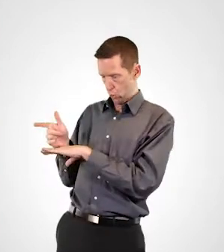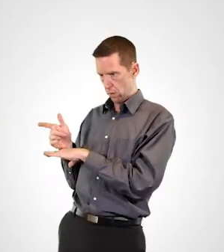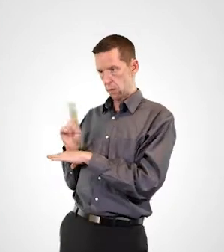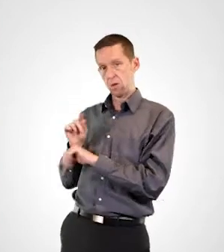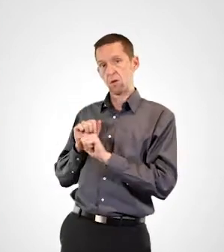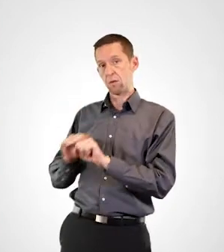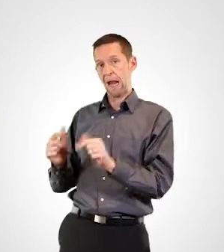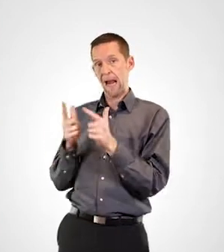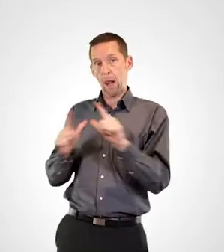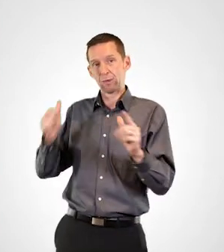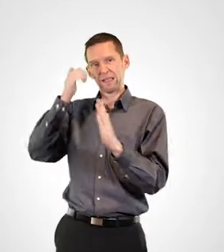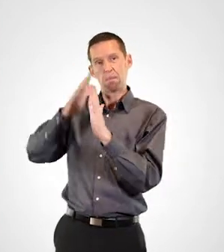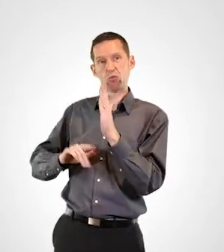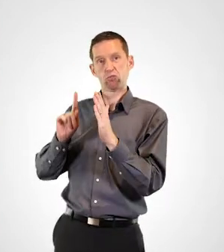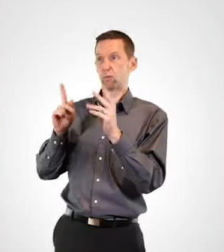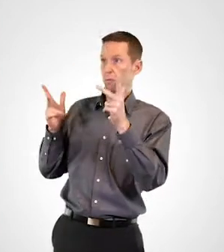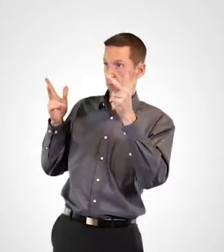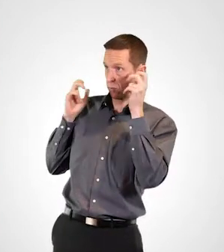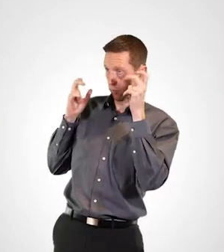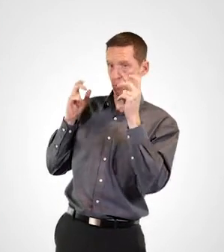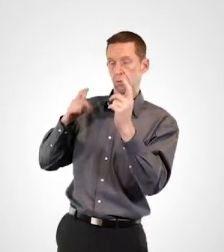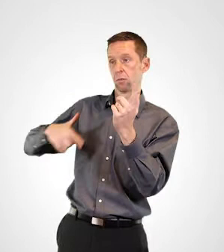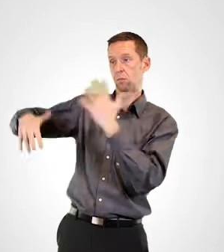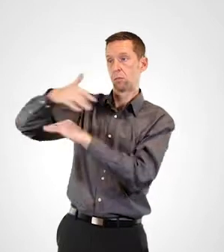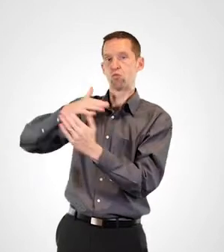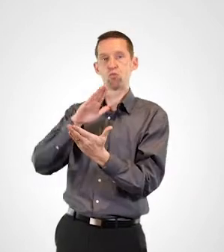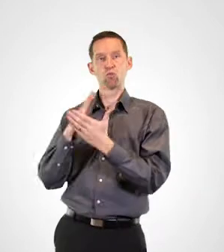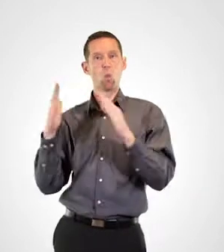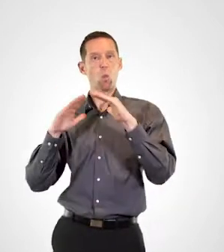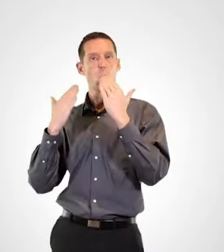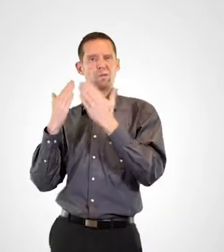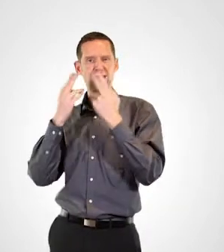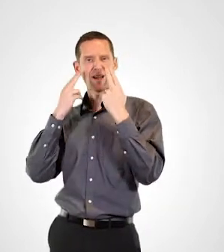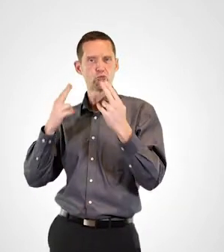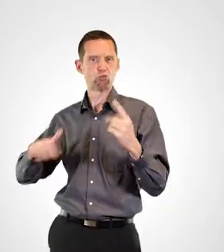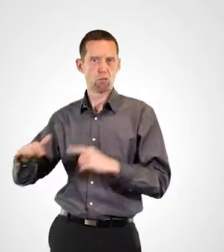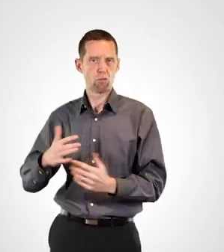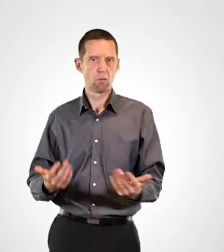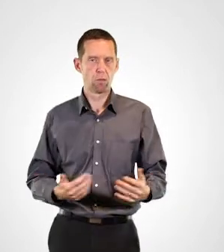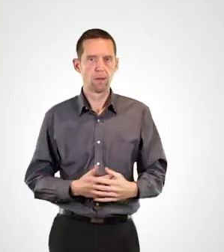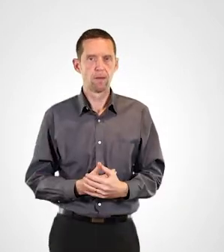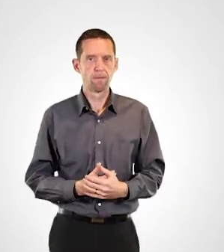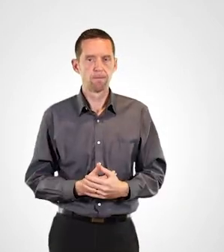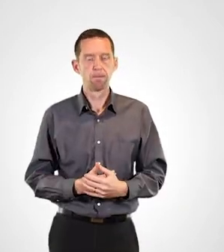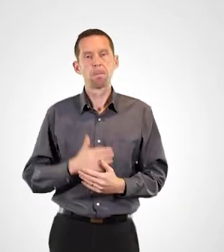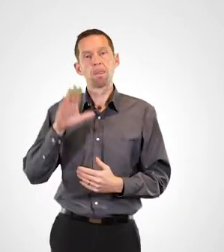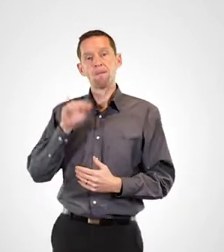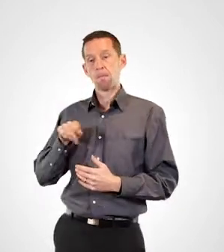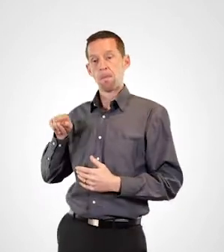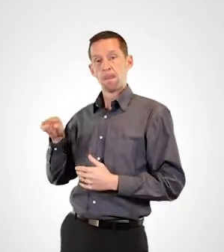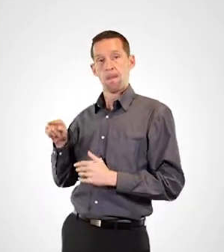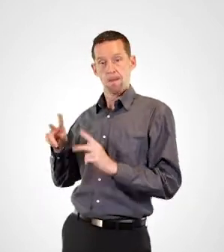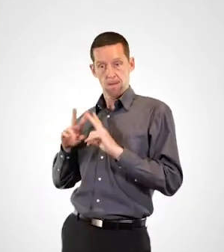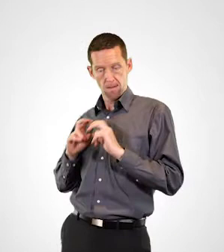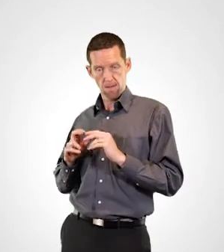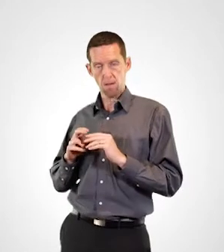information about the child's language experience in a real world, a real naturalistic environment. Out of that study grew